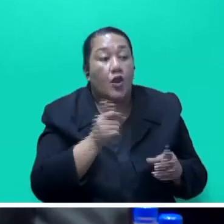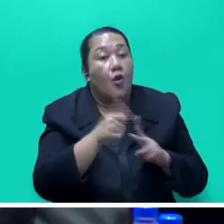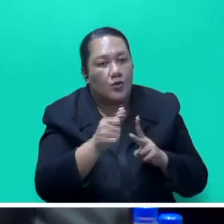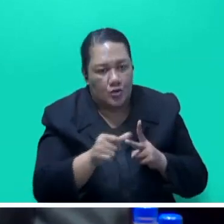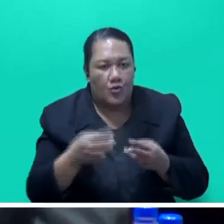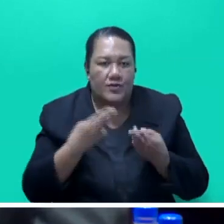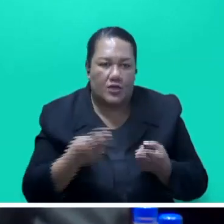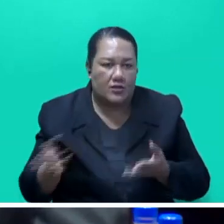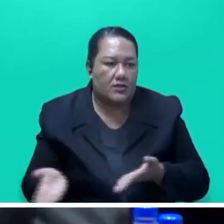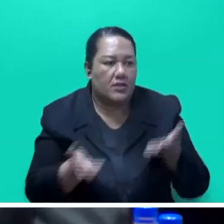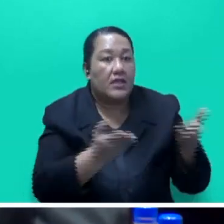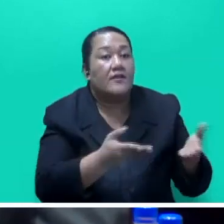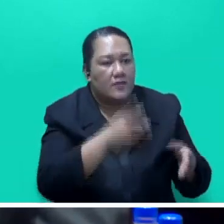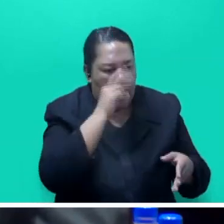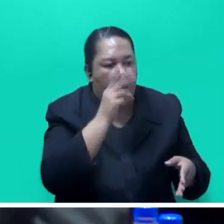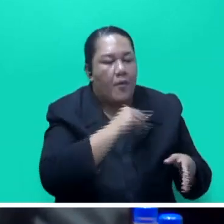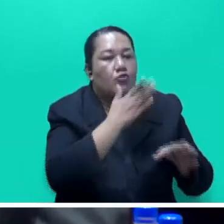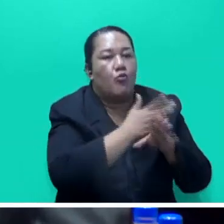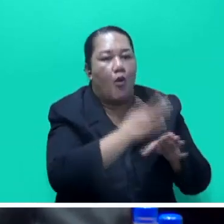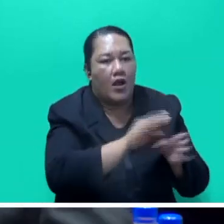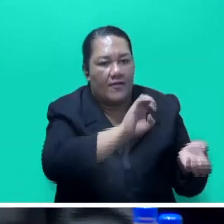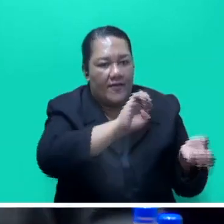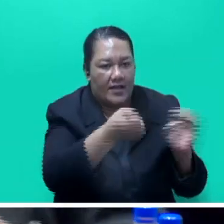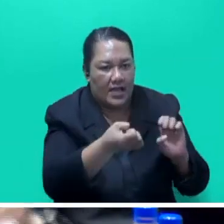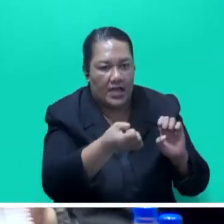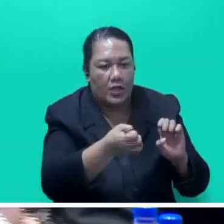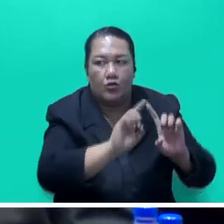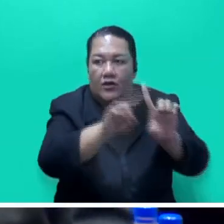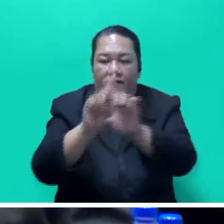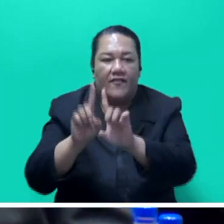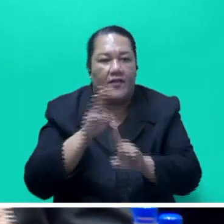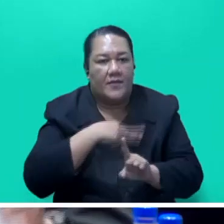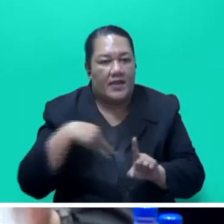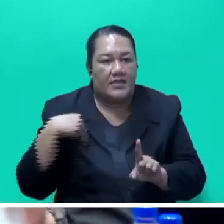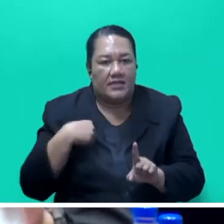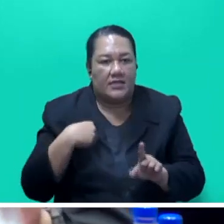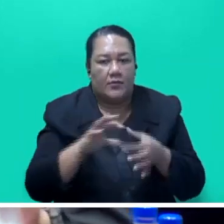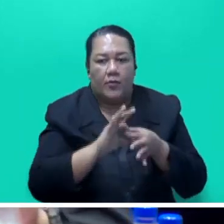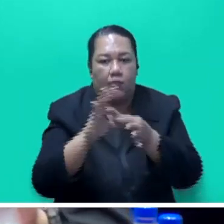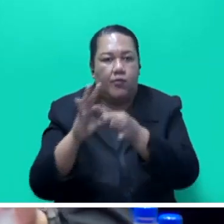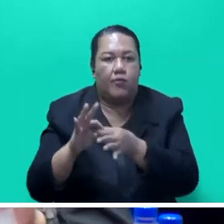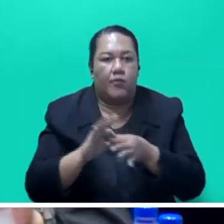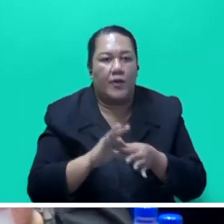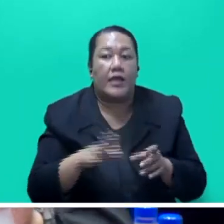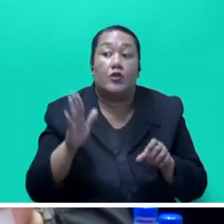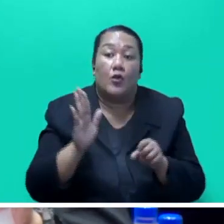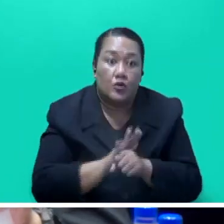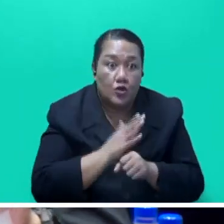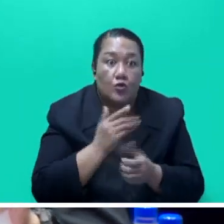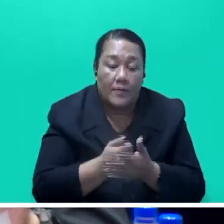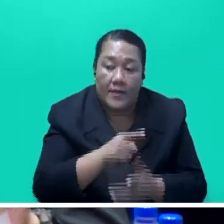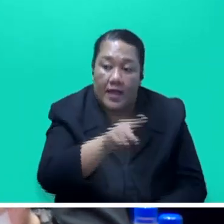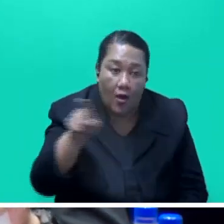effectively to hold ministries and departments accountable. So we are working with the